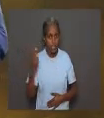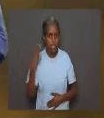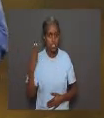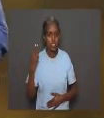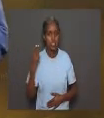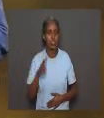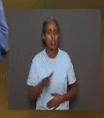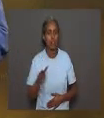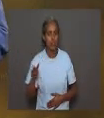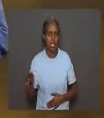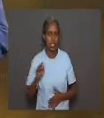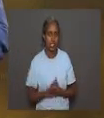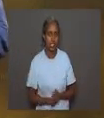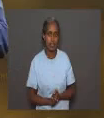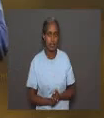of vectors.